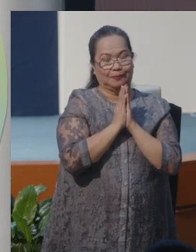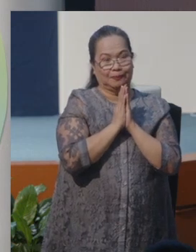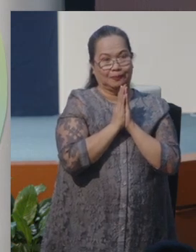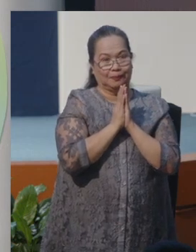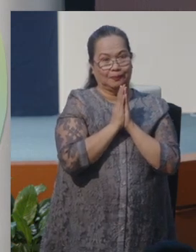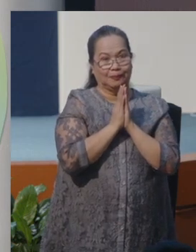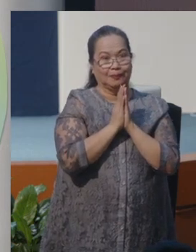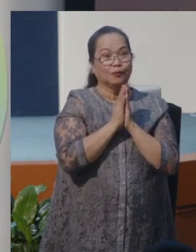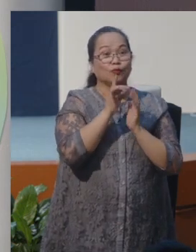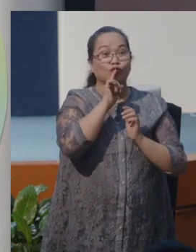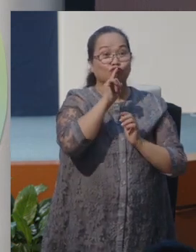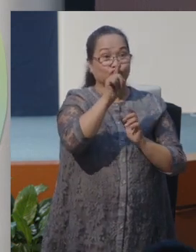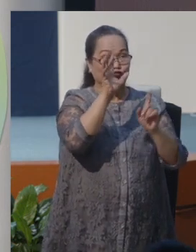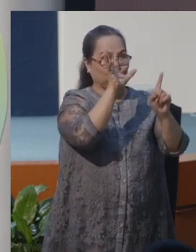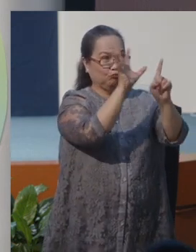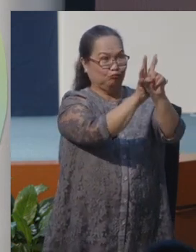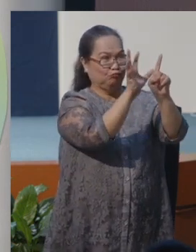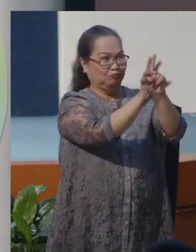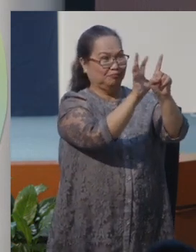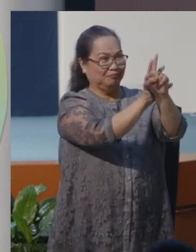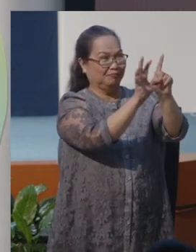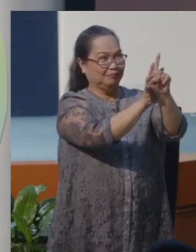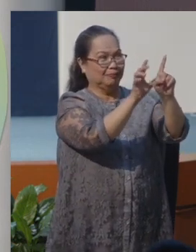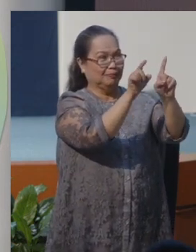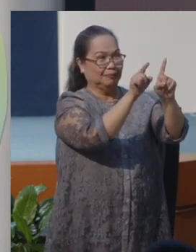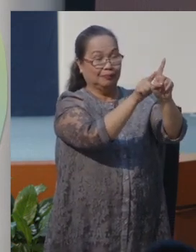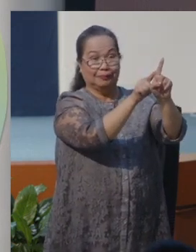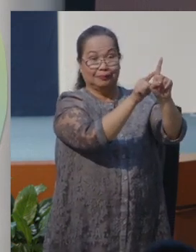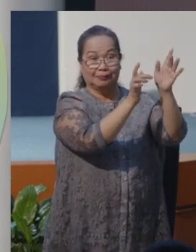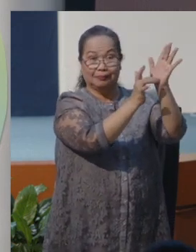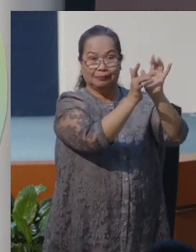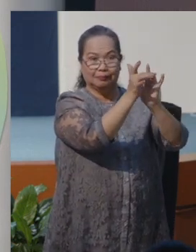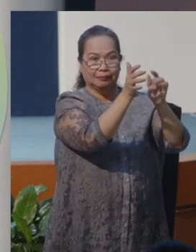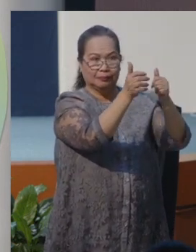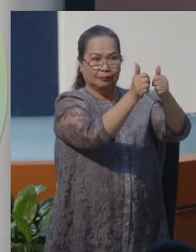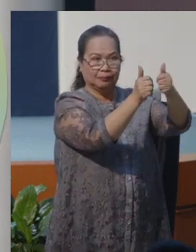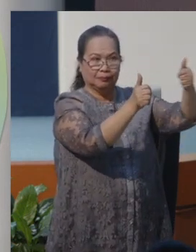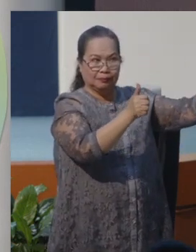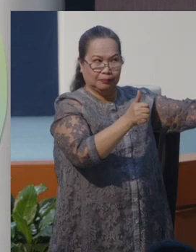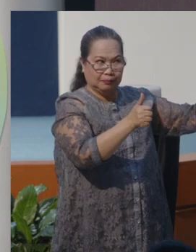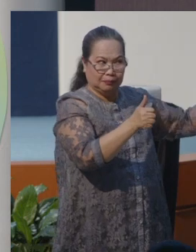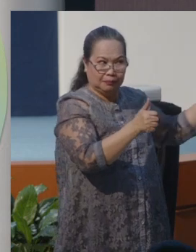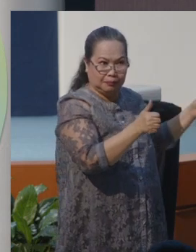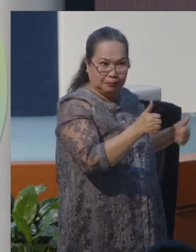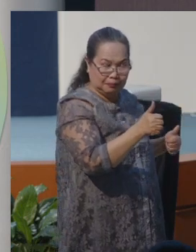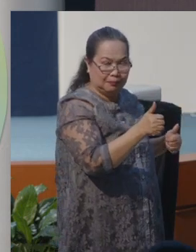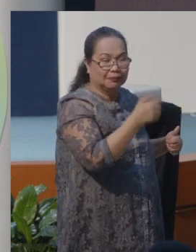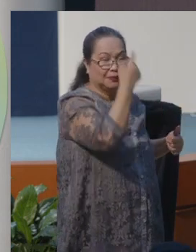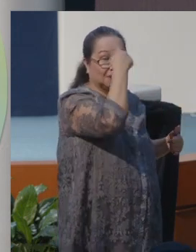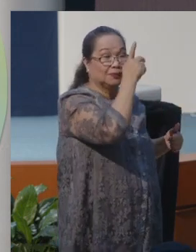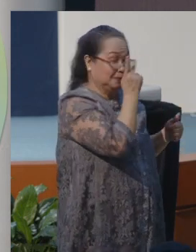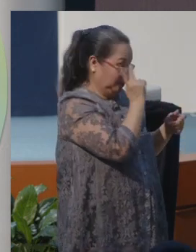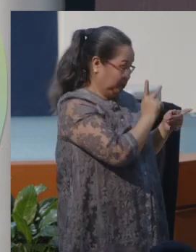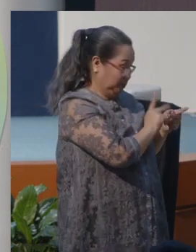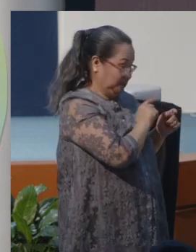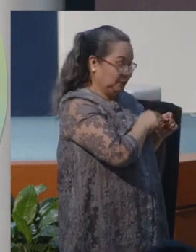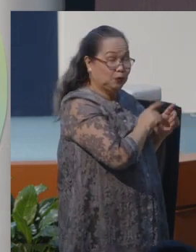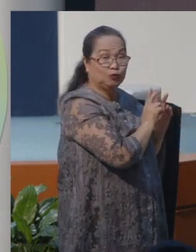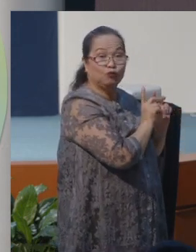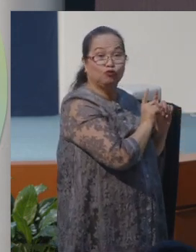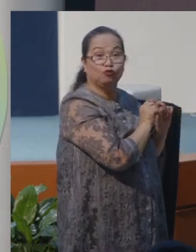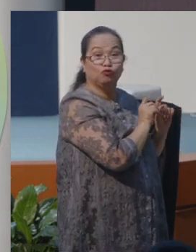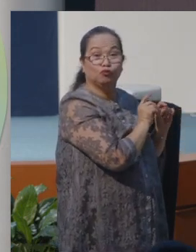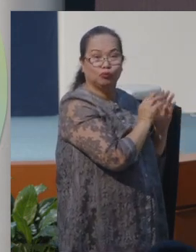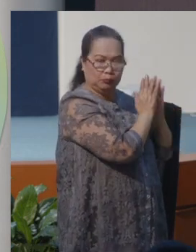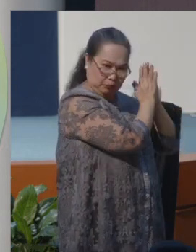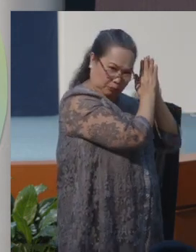the peak of his popularity, he withdrew for prayer, Luke chapter 5, verse 16. The